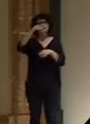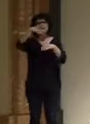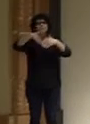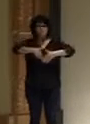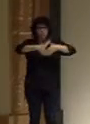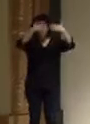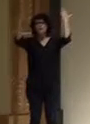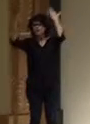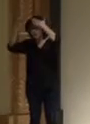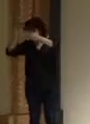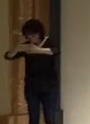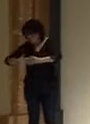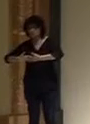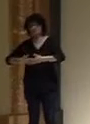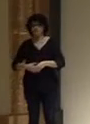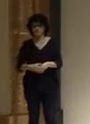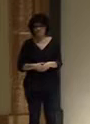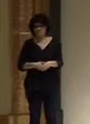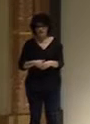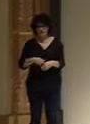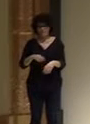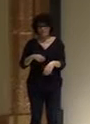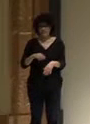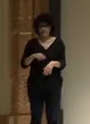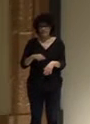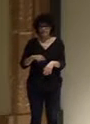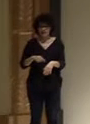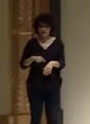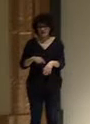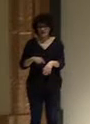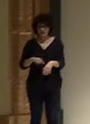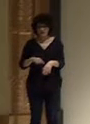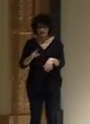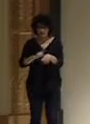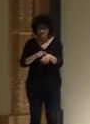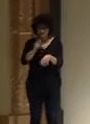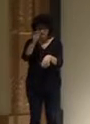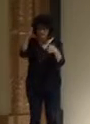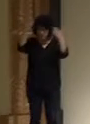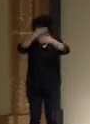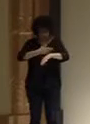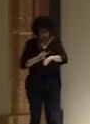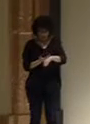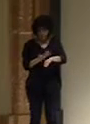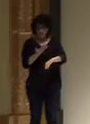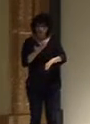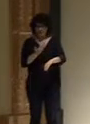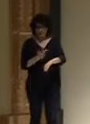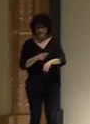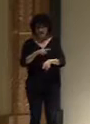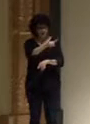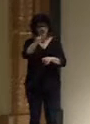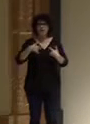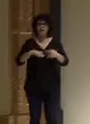place, the Perla Negra. It means black pearl, which I'm sure you will love. And now, let me present the